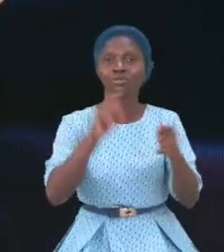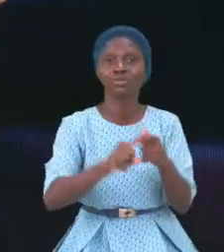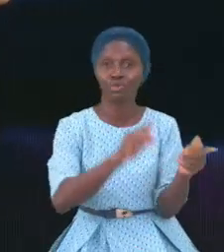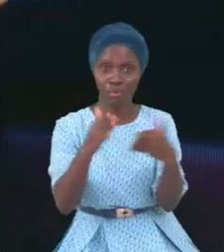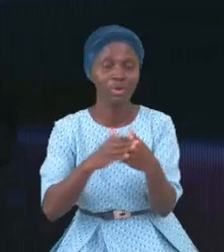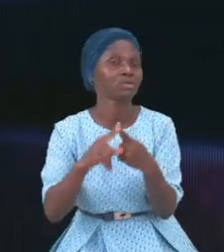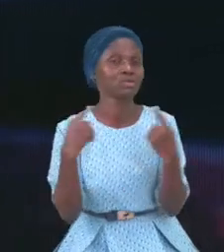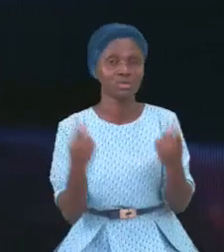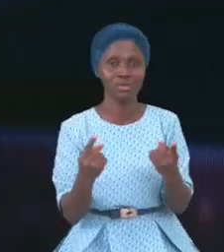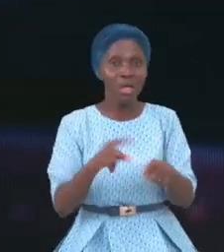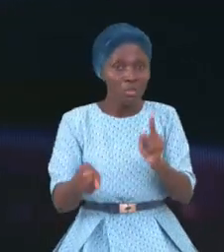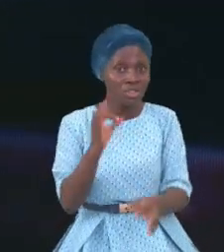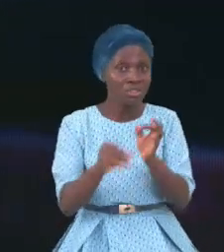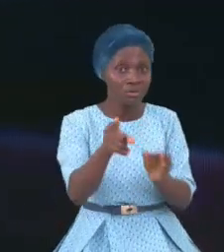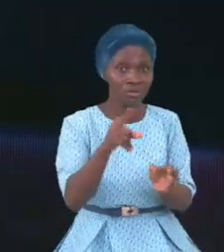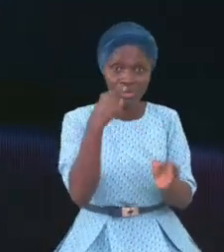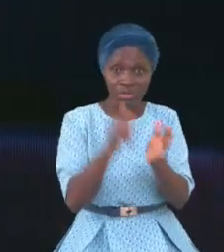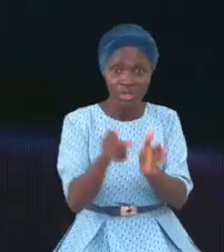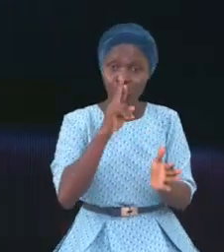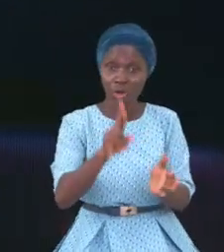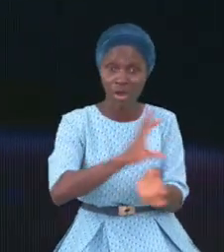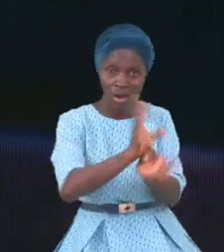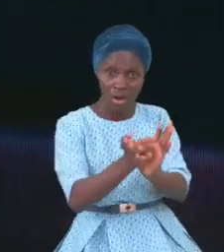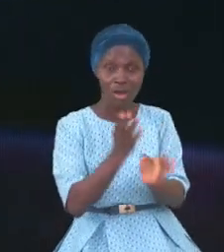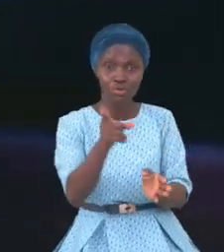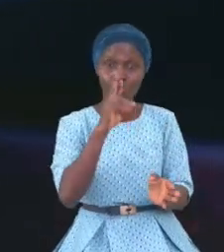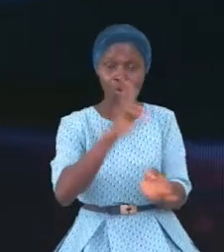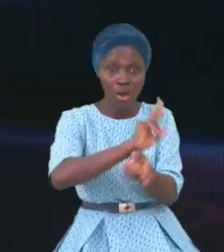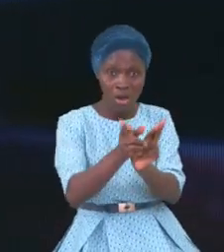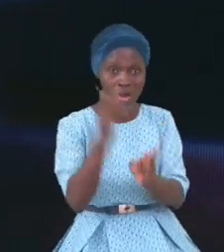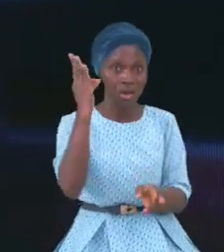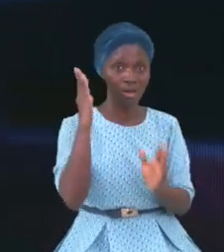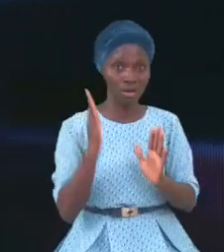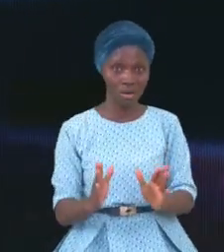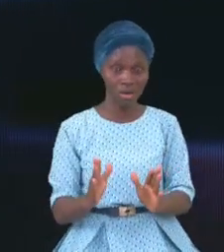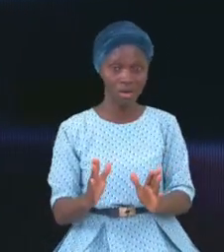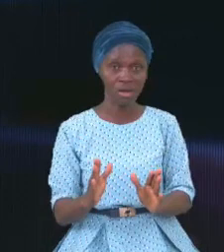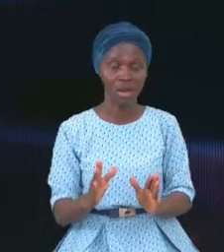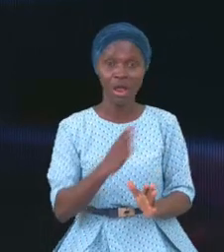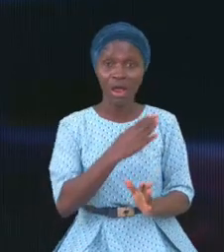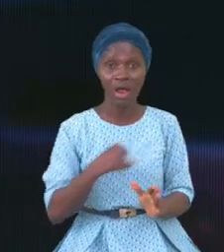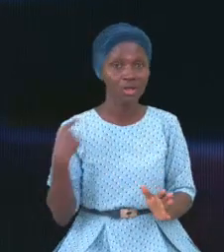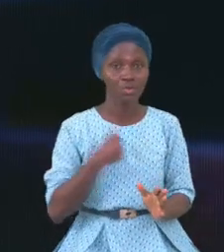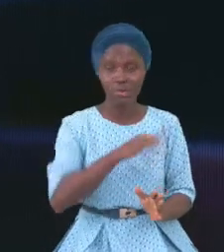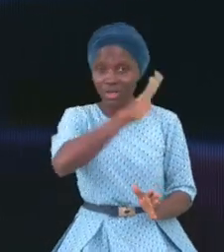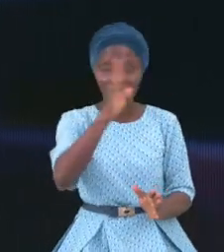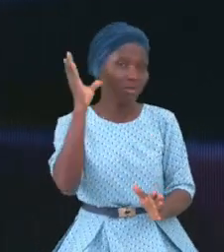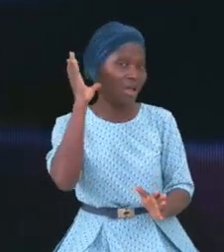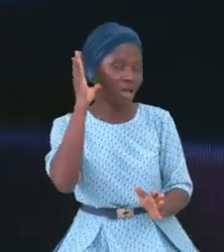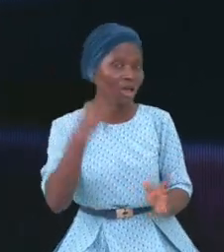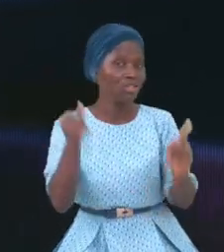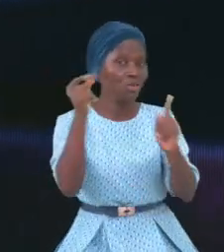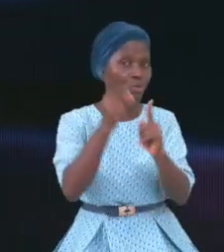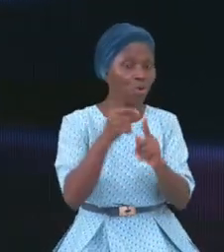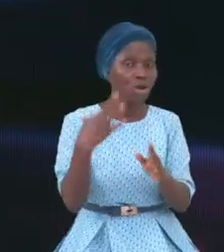are converted, if you say you are born again, you are a preacher on your pulpit, we never hear the word of repentance from you,